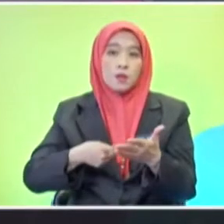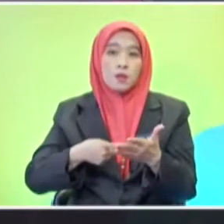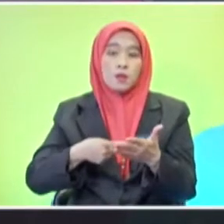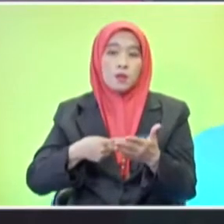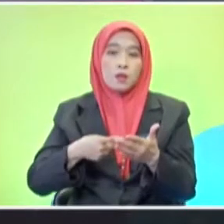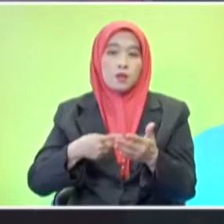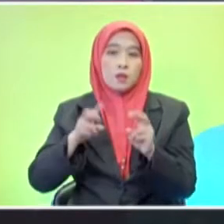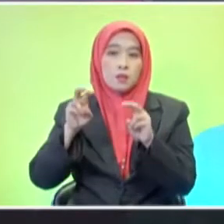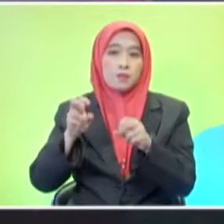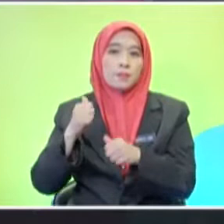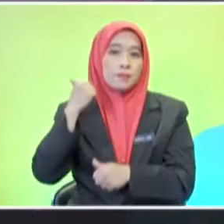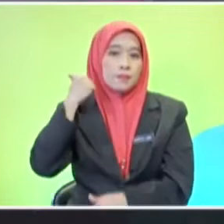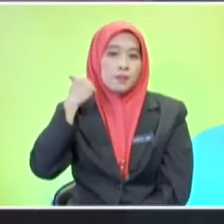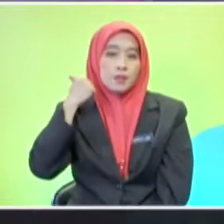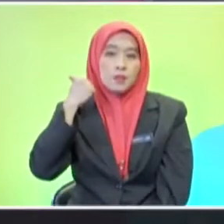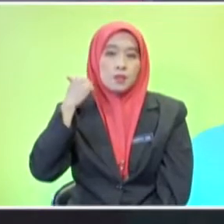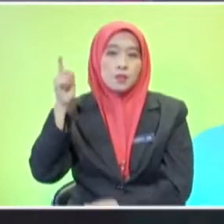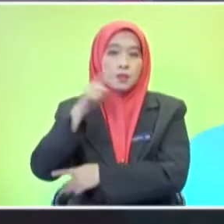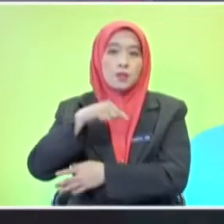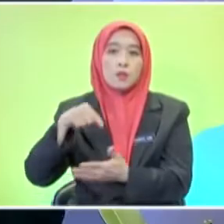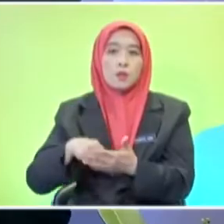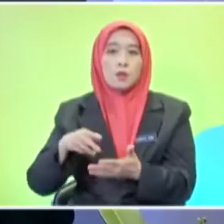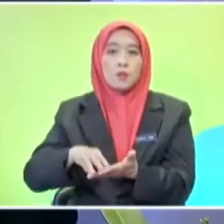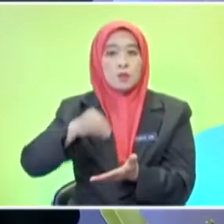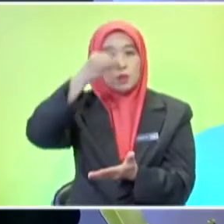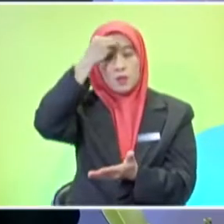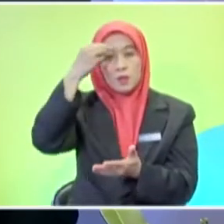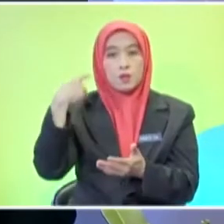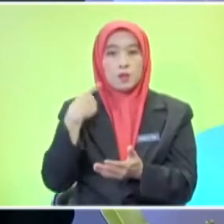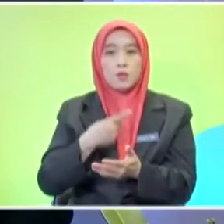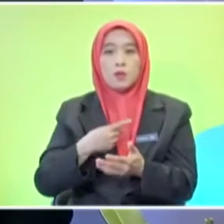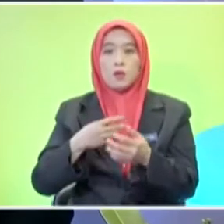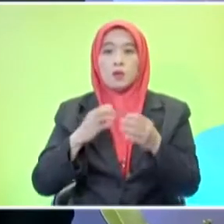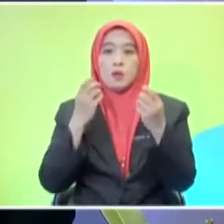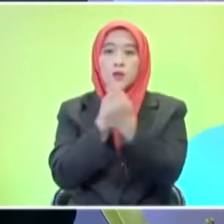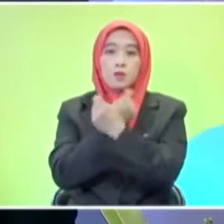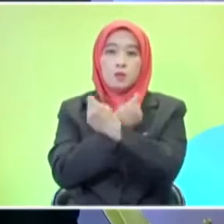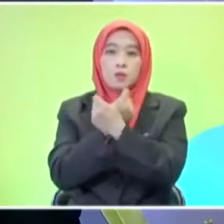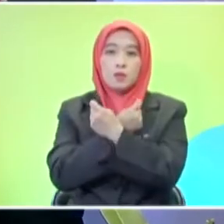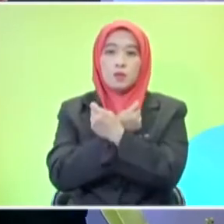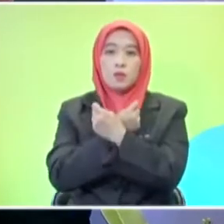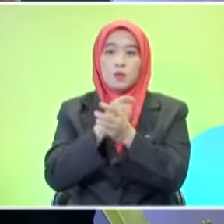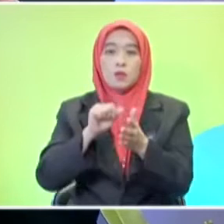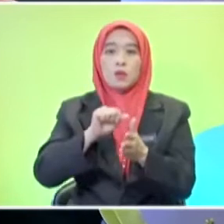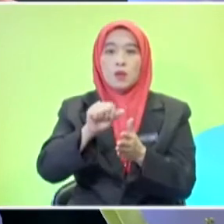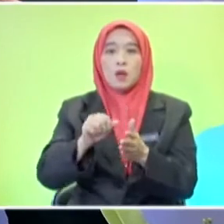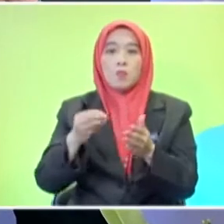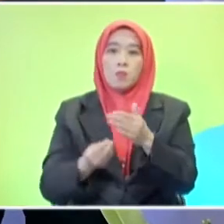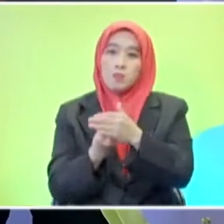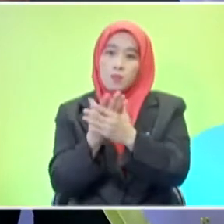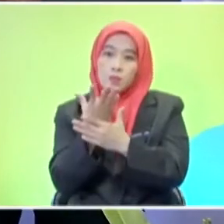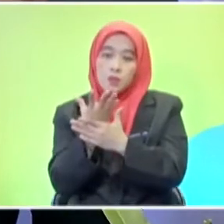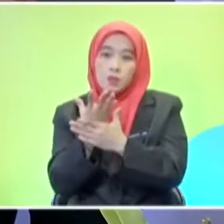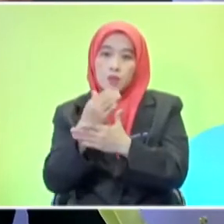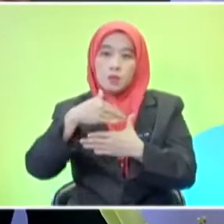today? So today we are going to learn about competition among plants. Okay. Besides that, we are also going